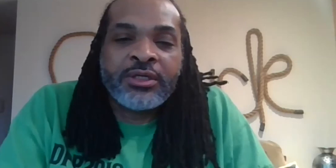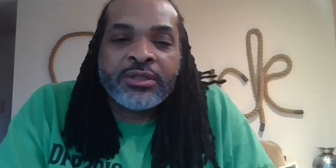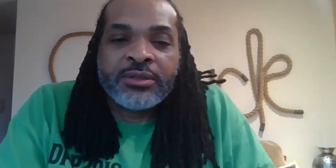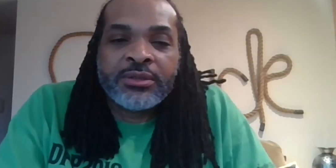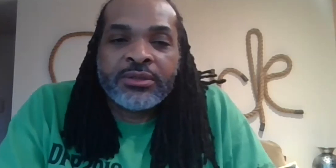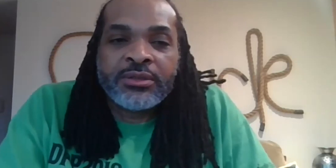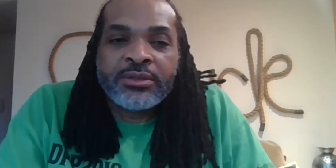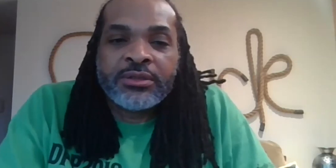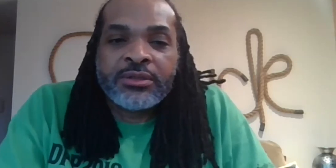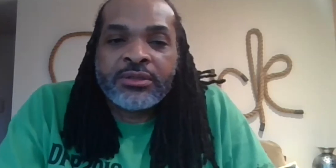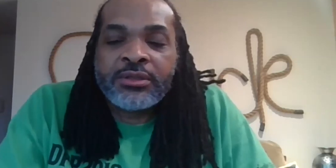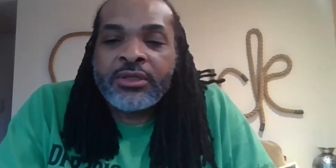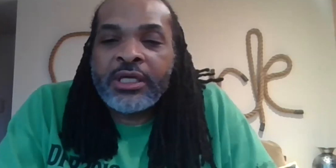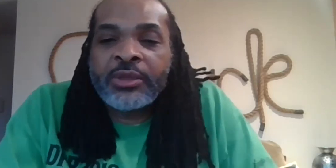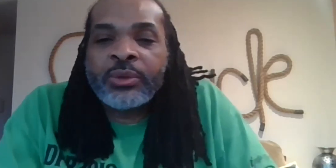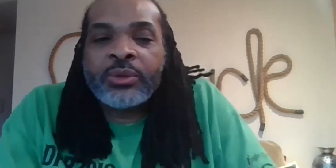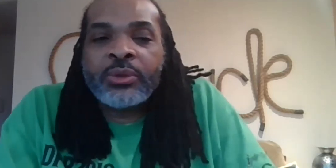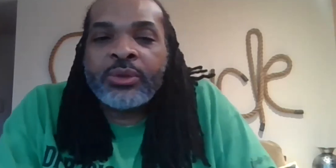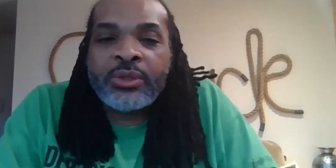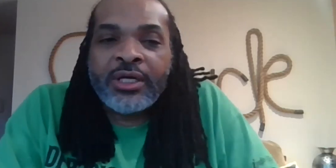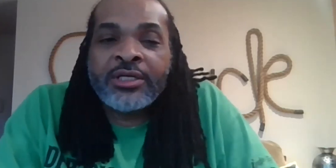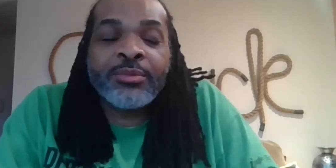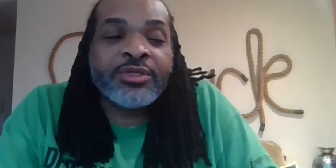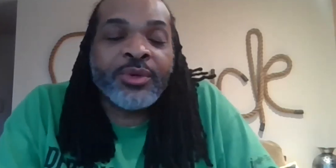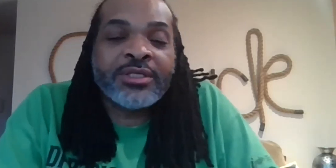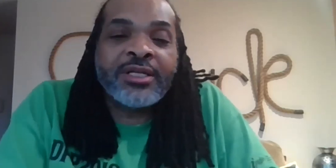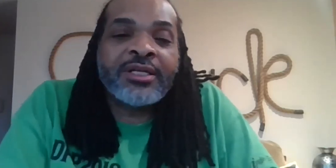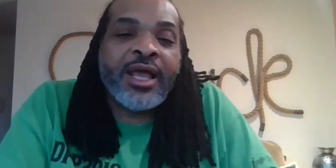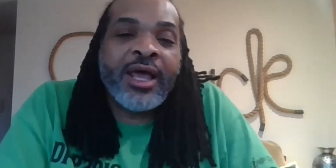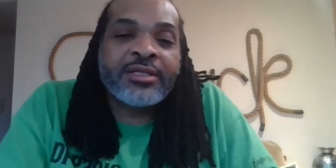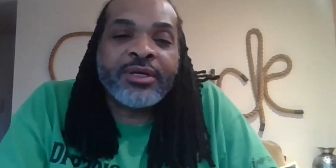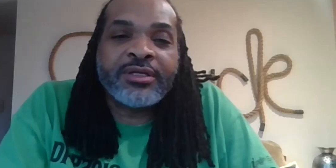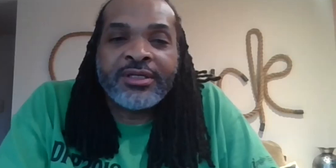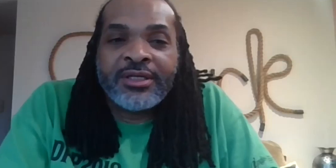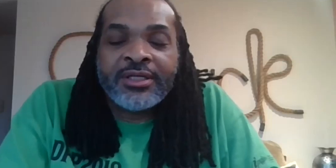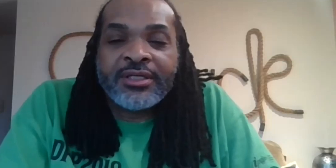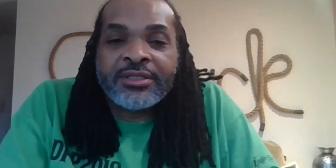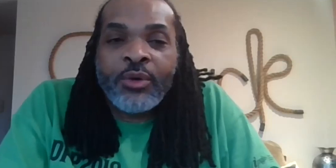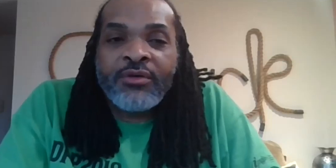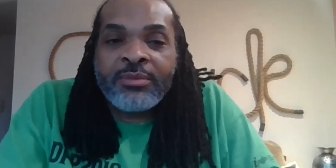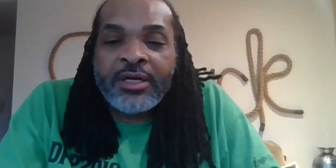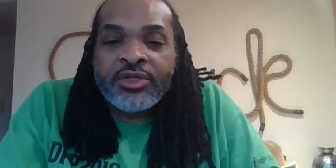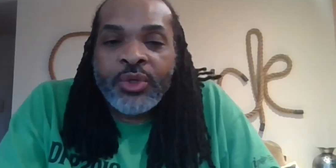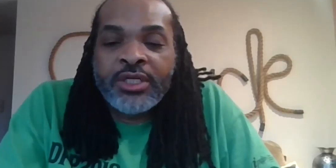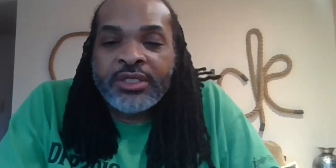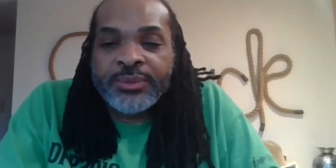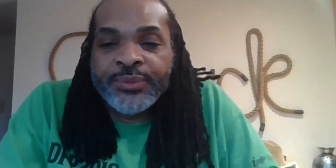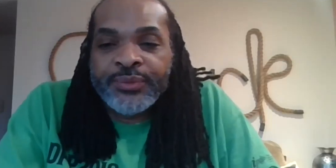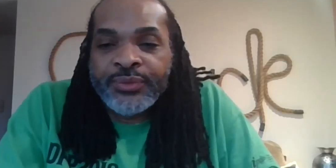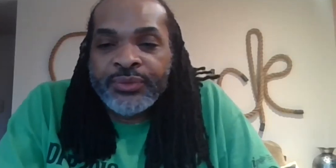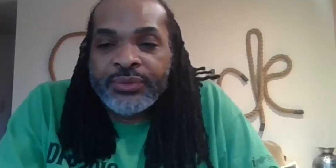well? Yes, very. Okay, cool. There's a bunch of questions I didn't ask, but hope everybody enjoyed